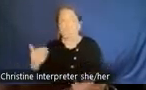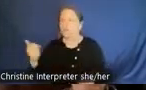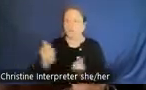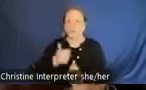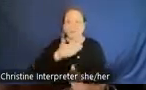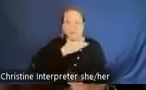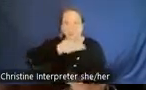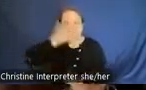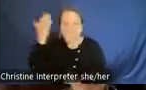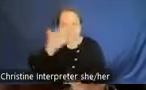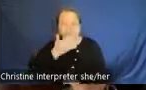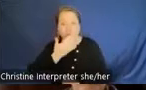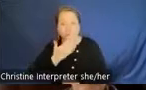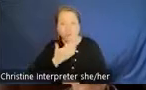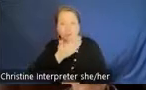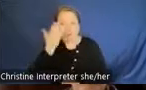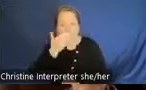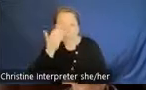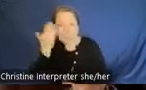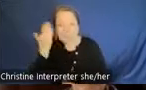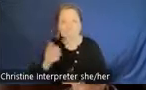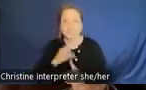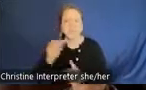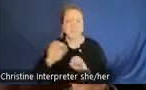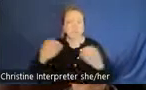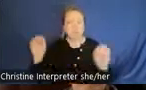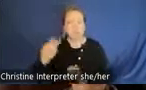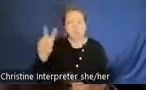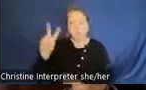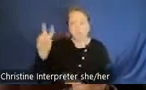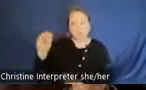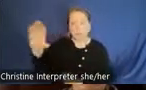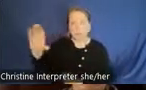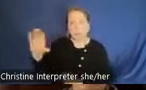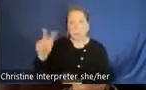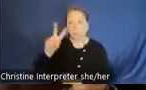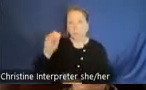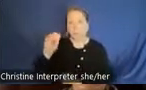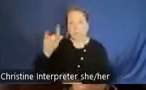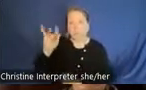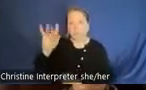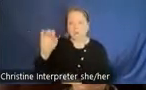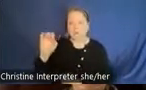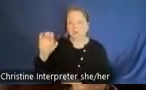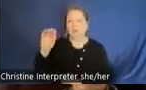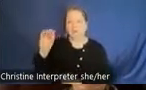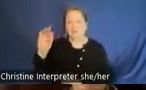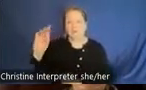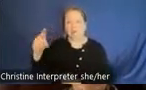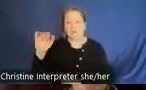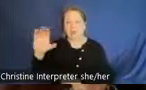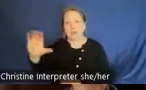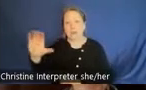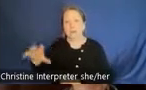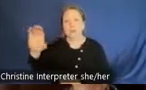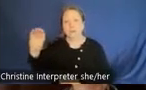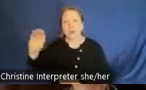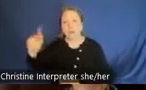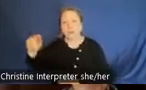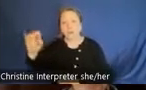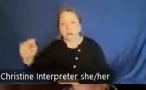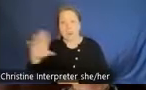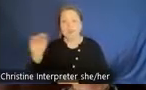no VOCs, volatile organic components, and no sensitizing ingredients or